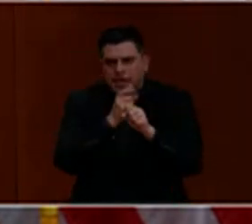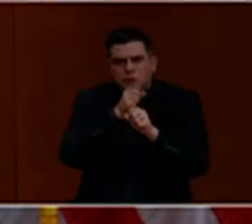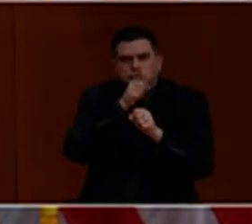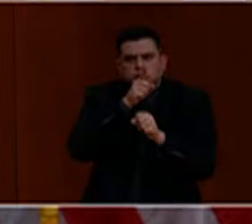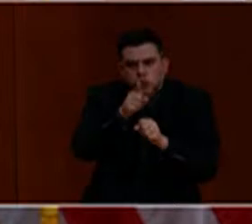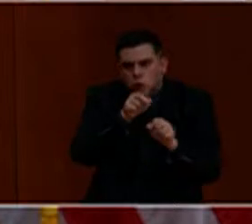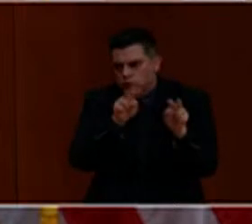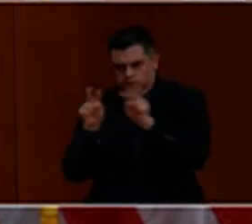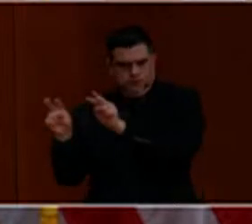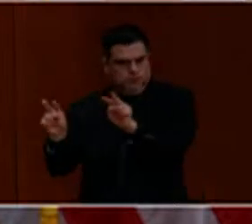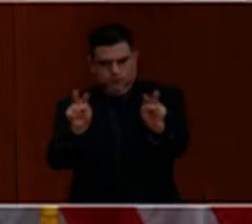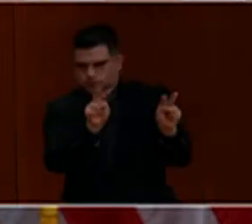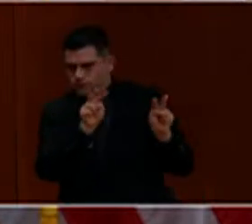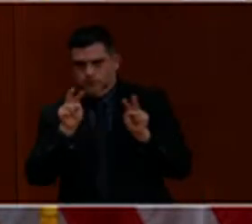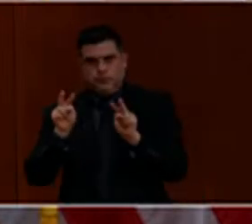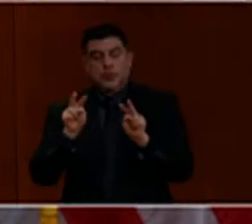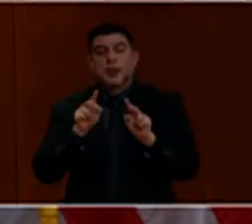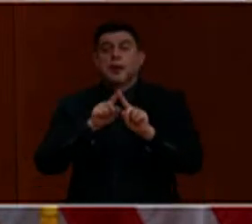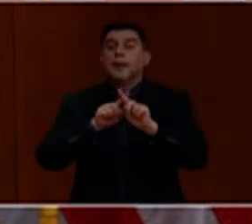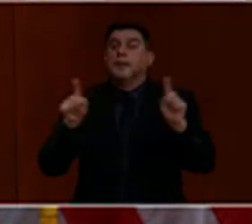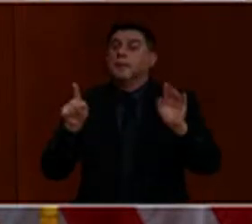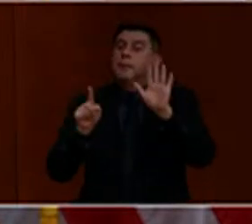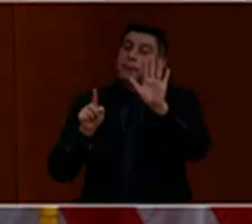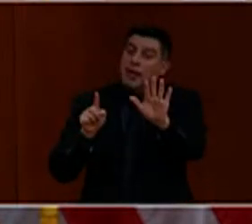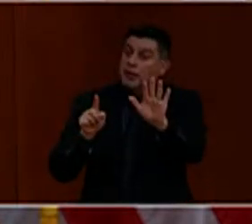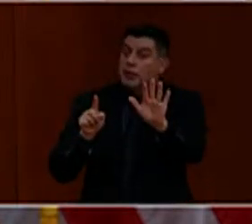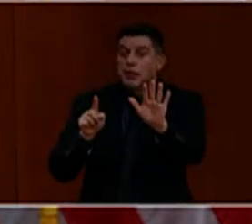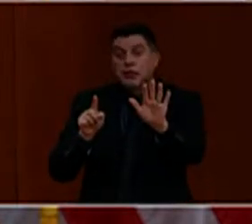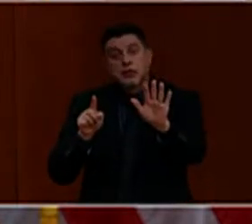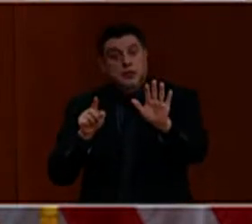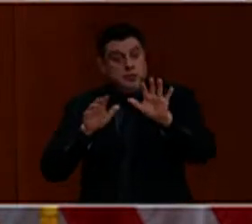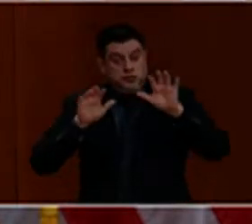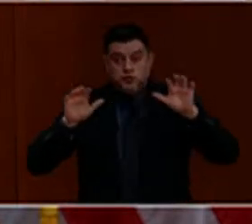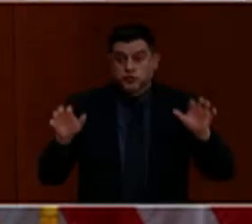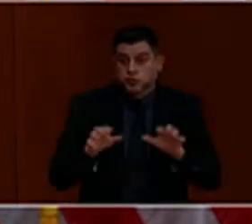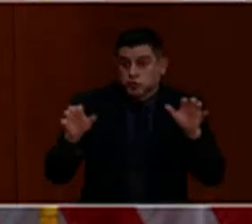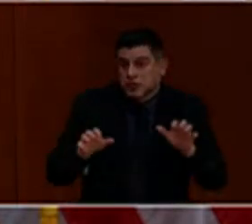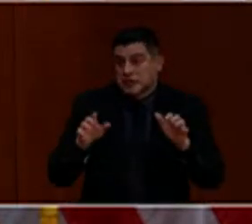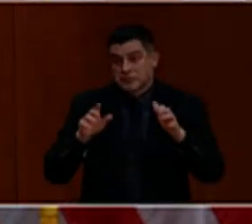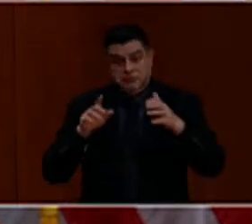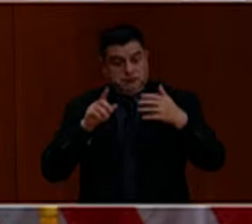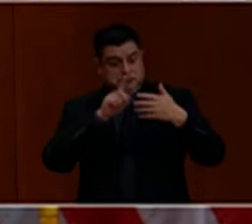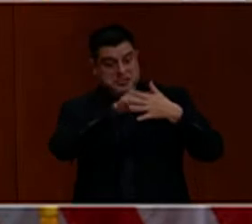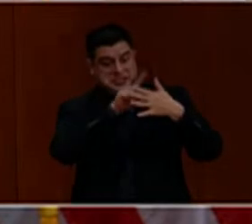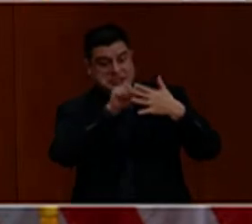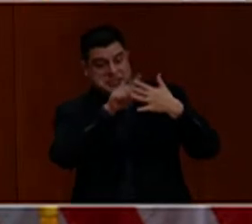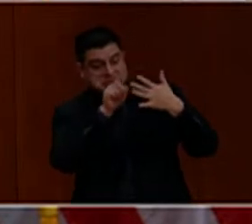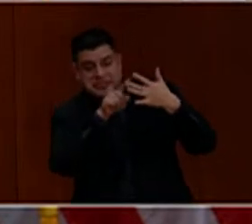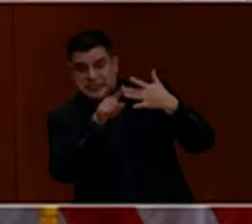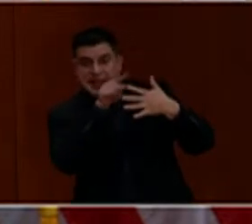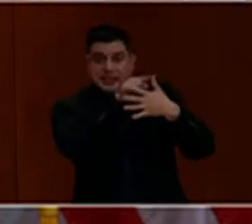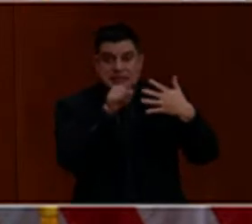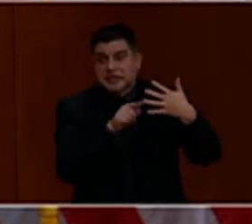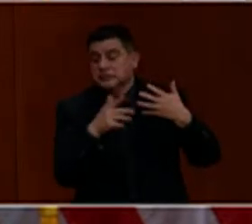on is, doing mitigation and really doing the PPE, making sure